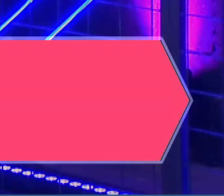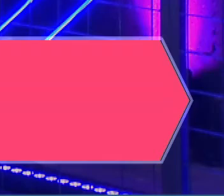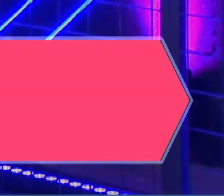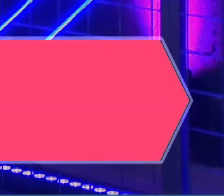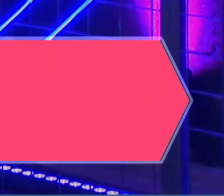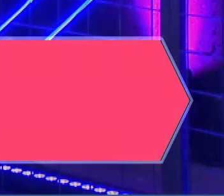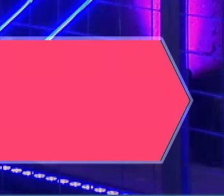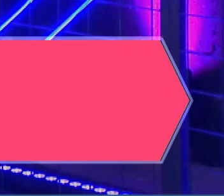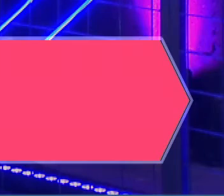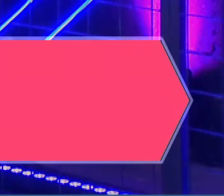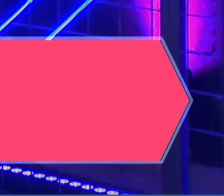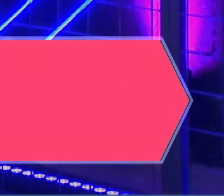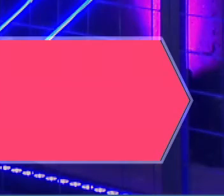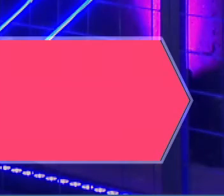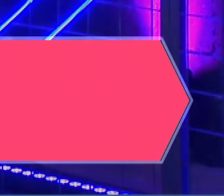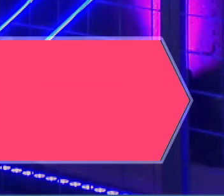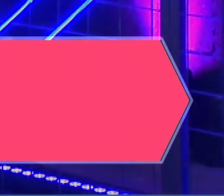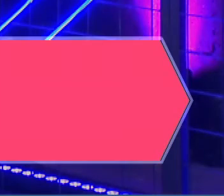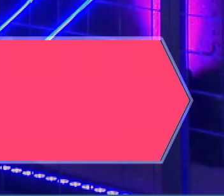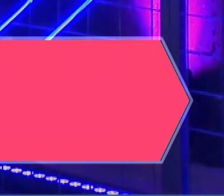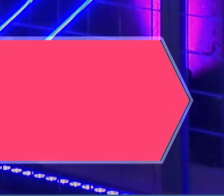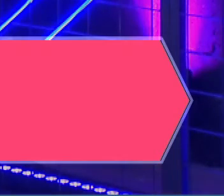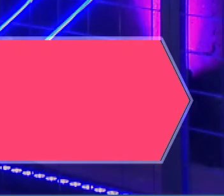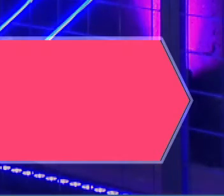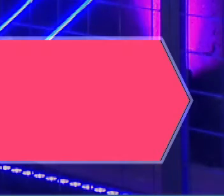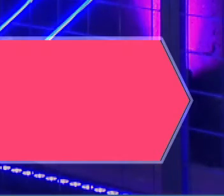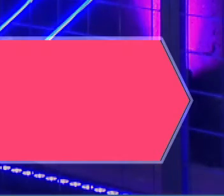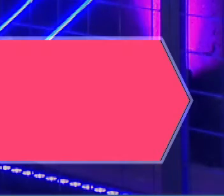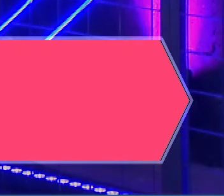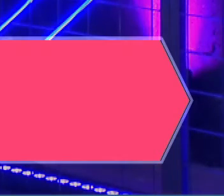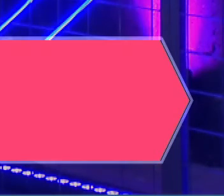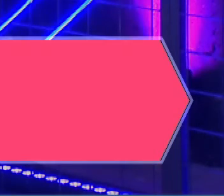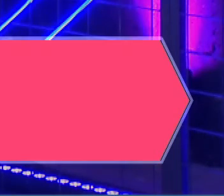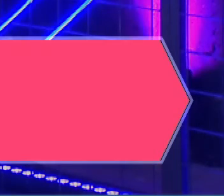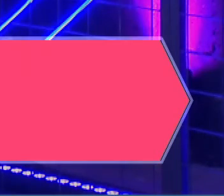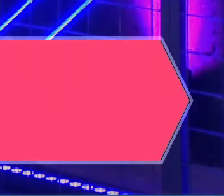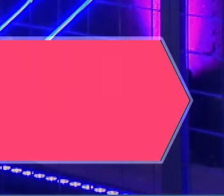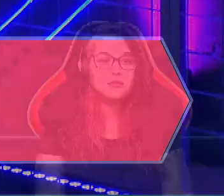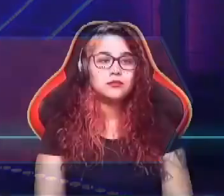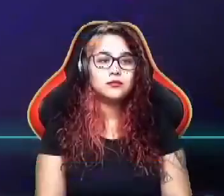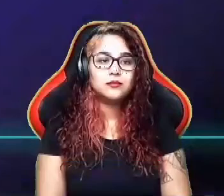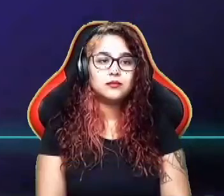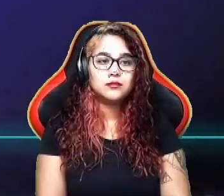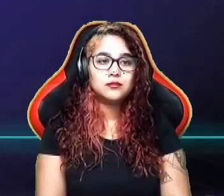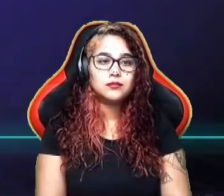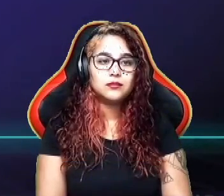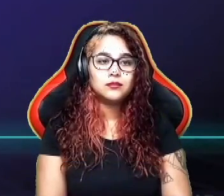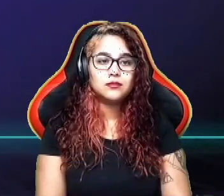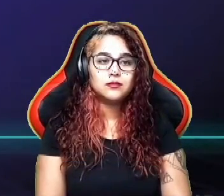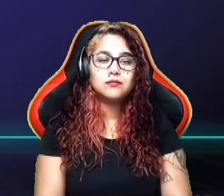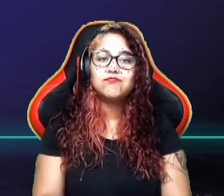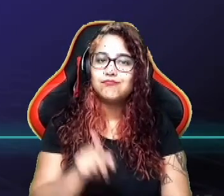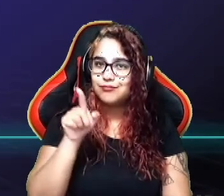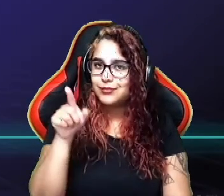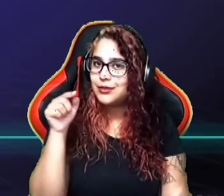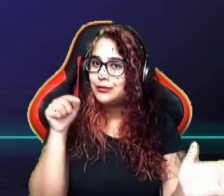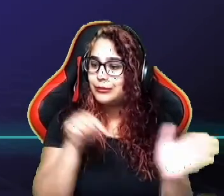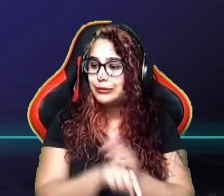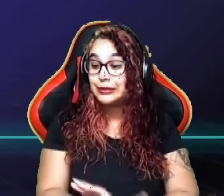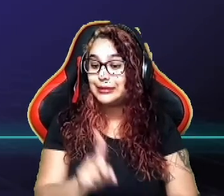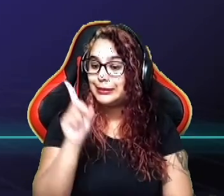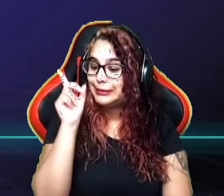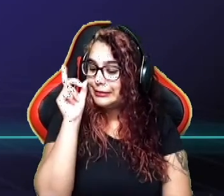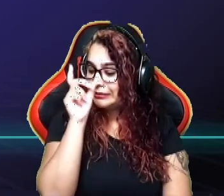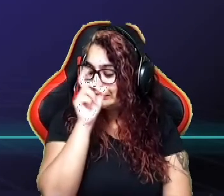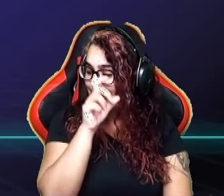So for those who are going through a games college, is it worth studying these platforms? Where do we start with? That's a